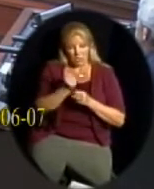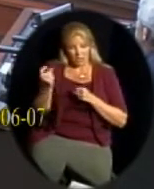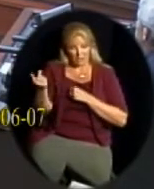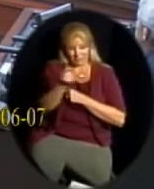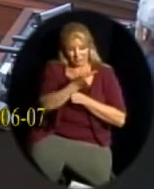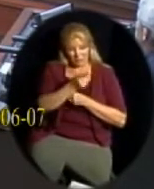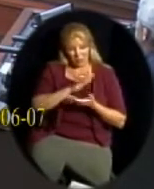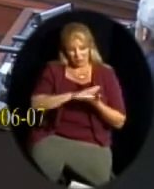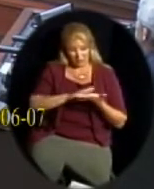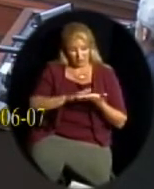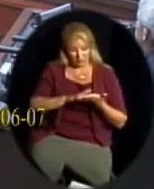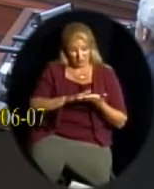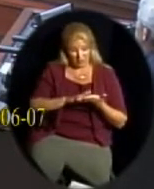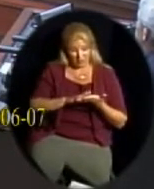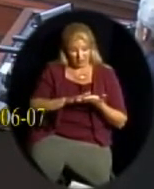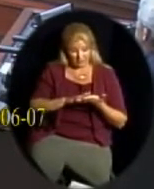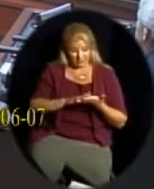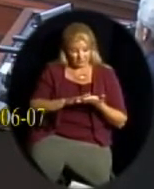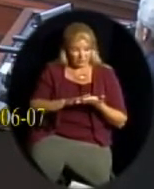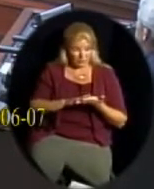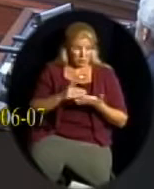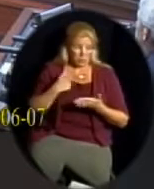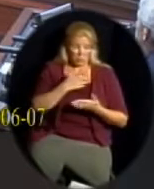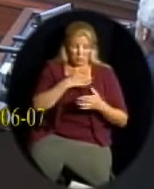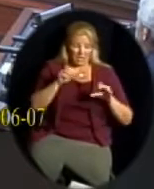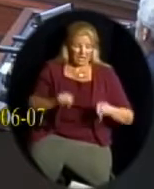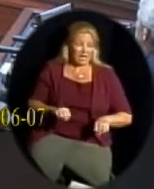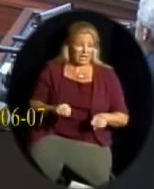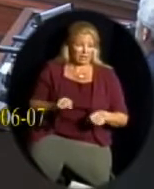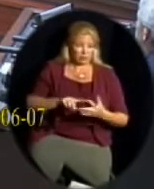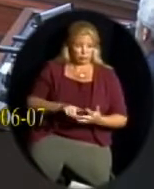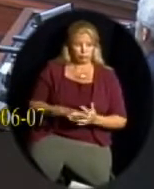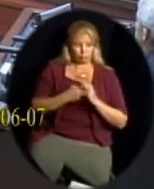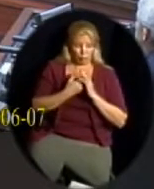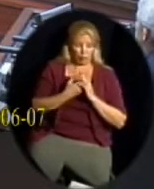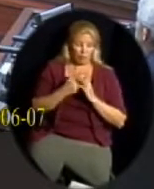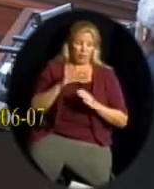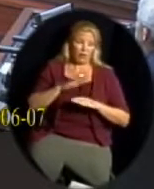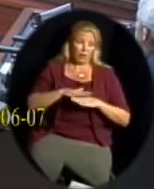some of those things we could start on right now, because, you know, in your